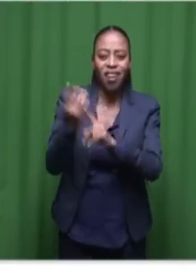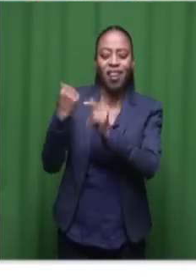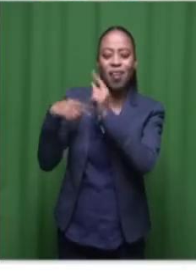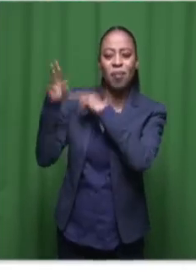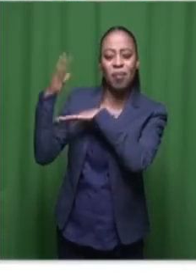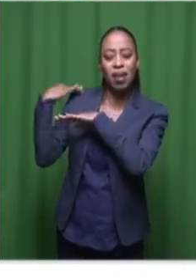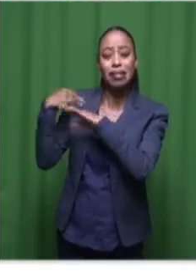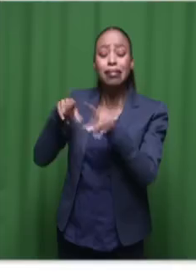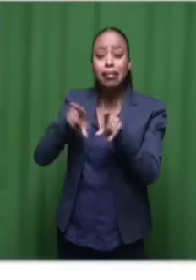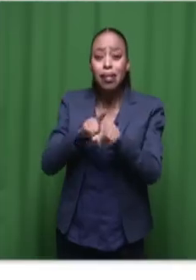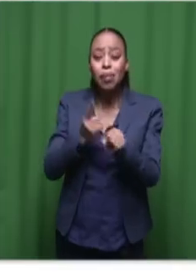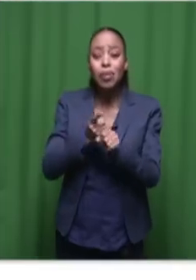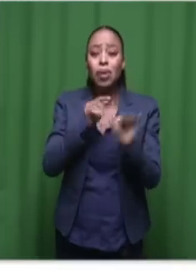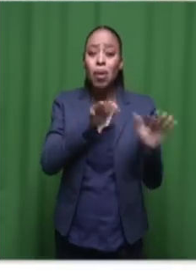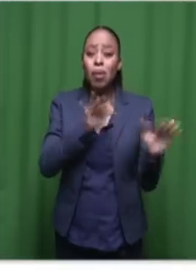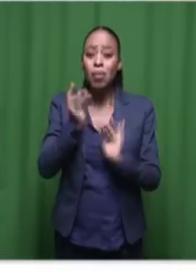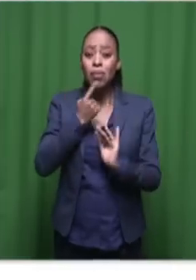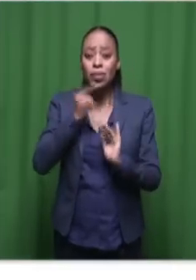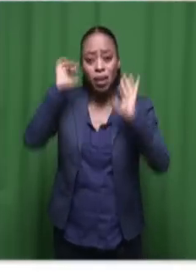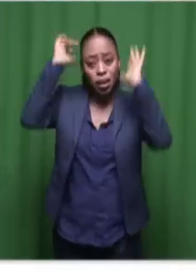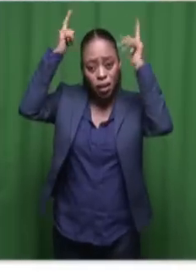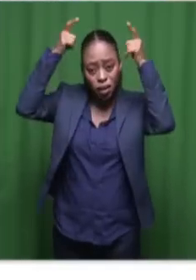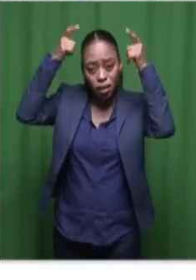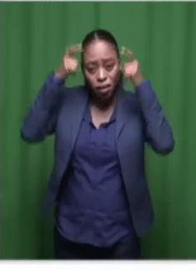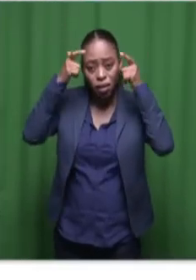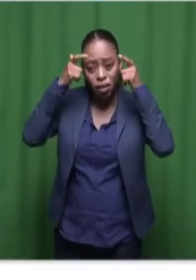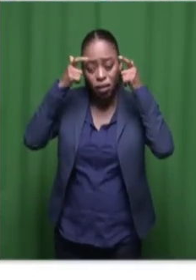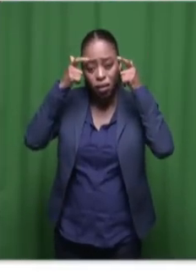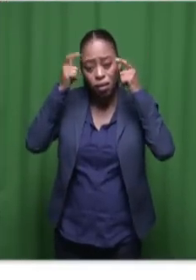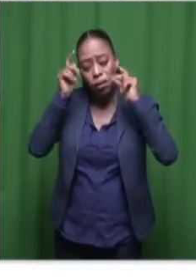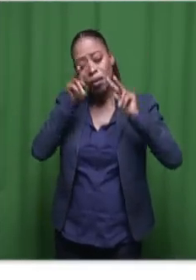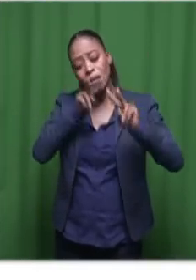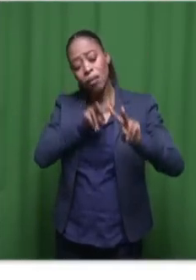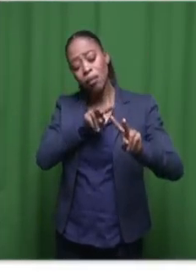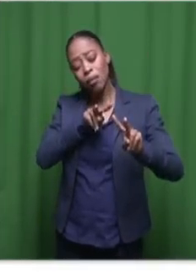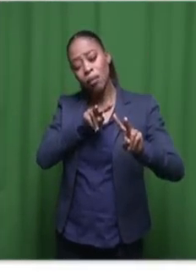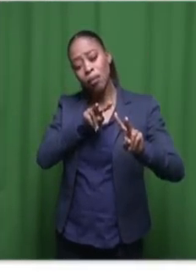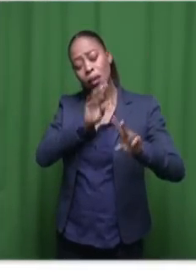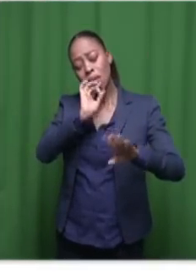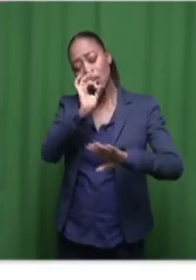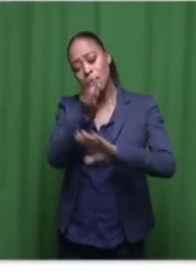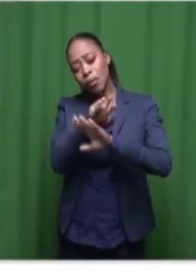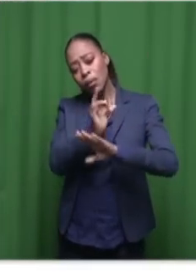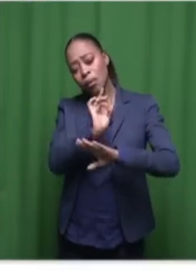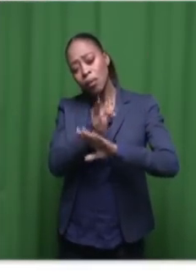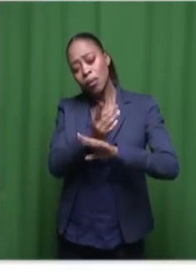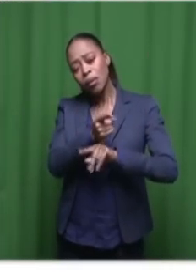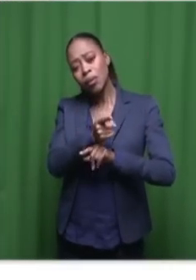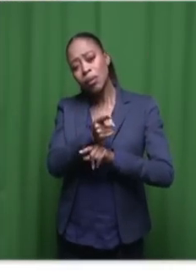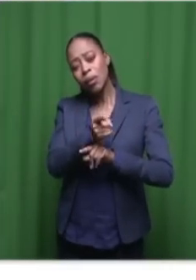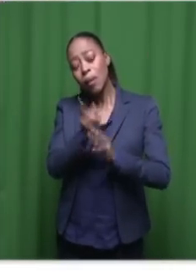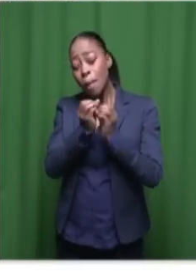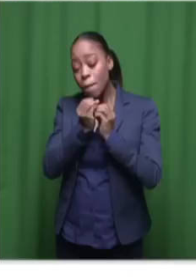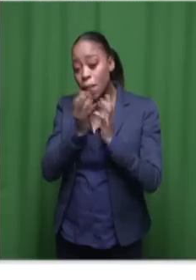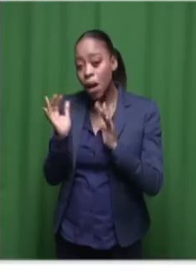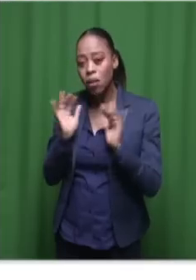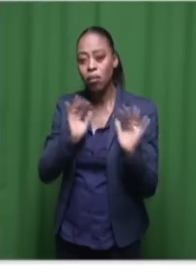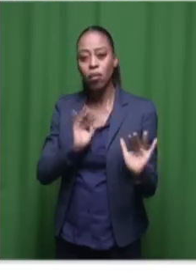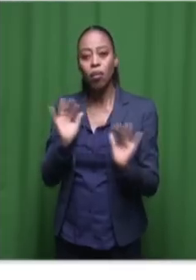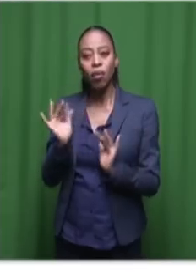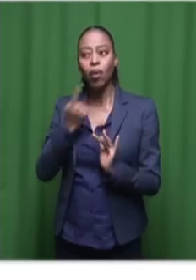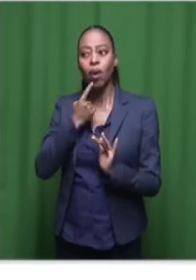also people saying that crown, when you look at that Cullinan diamond, many people are